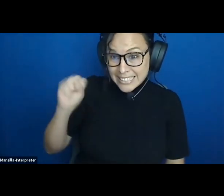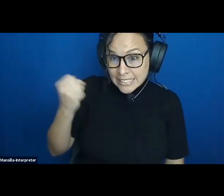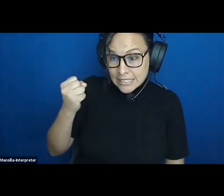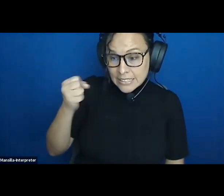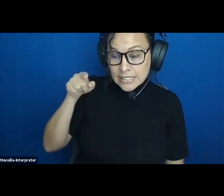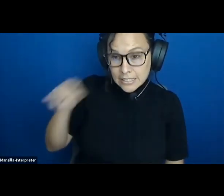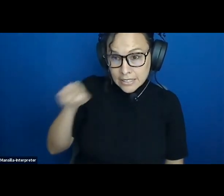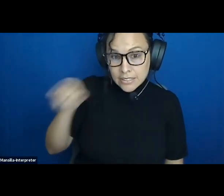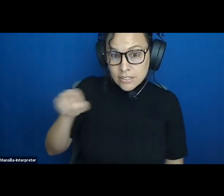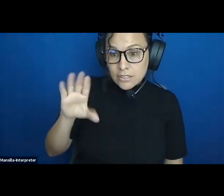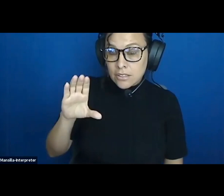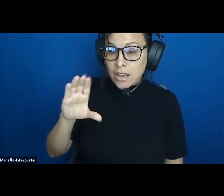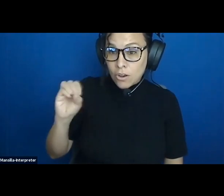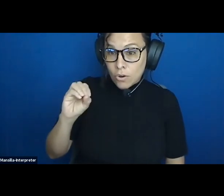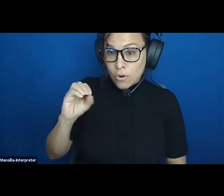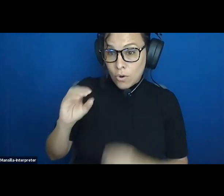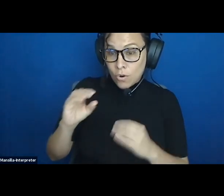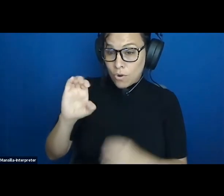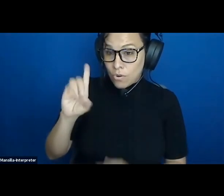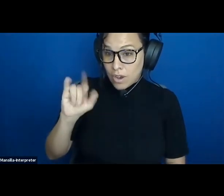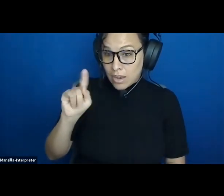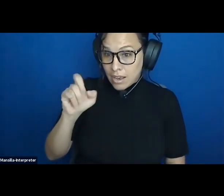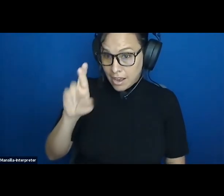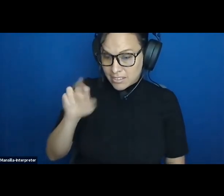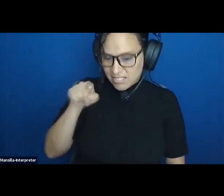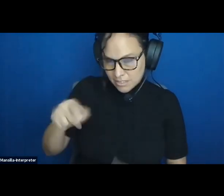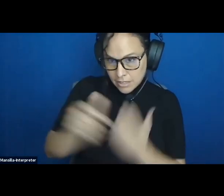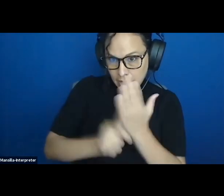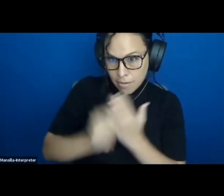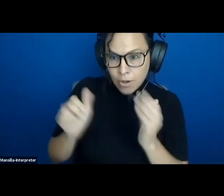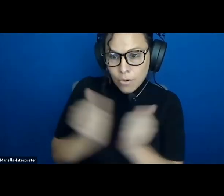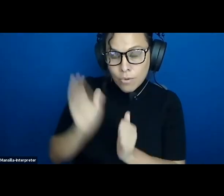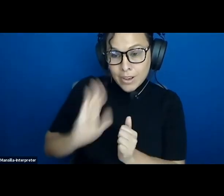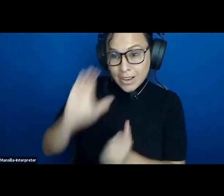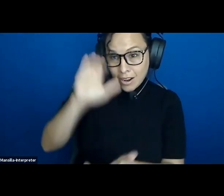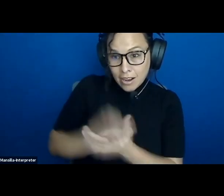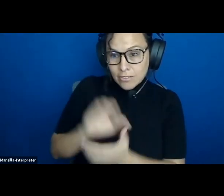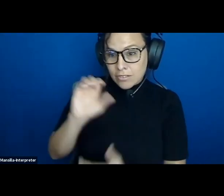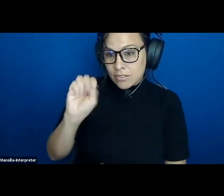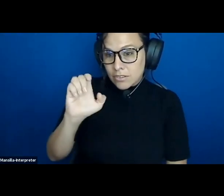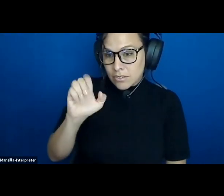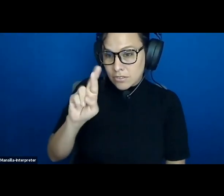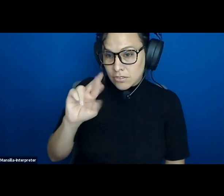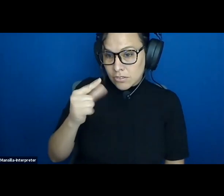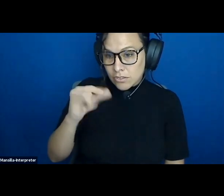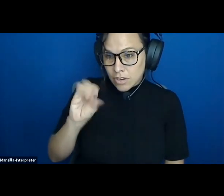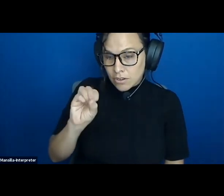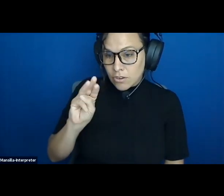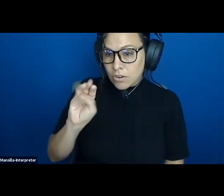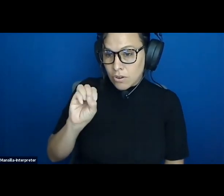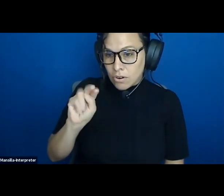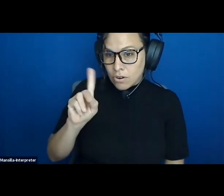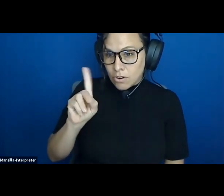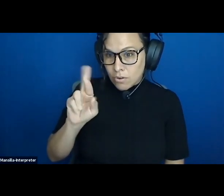Randall co-edited El Corno Emplumado with Mexican poet and former husband, Sergio Mondragón. Together, they